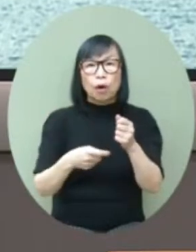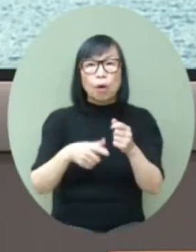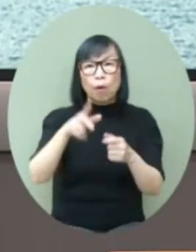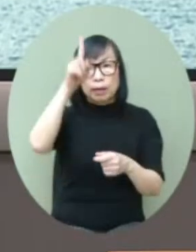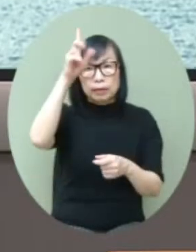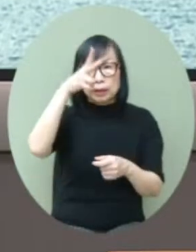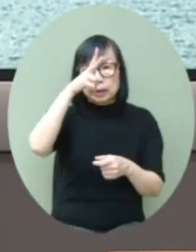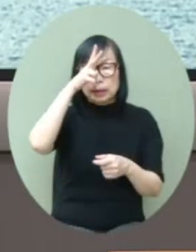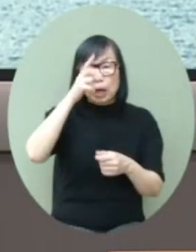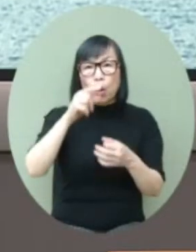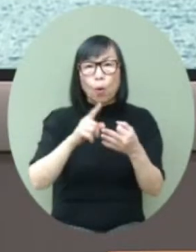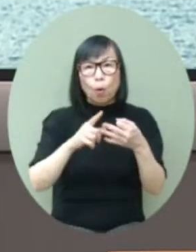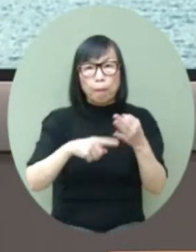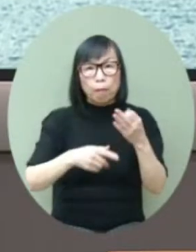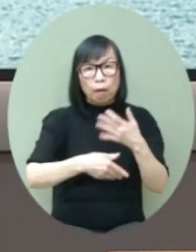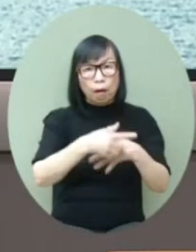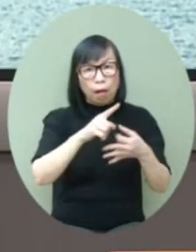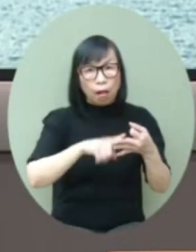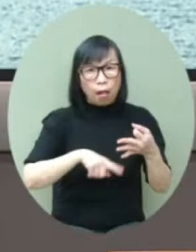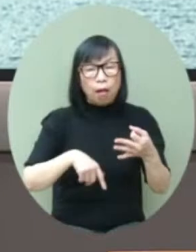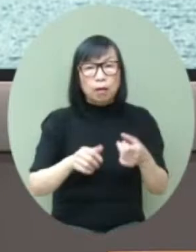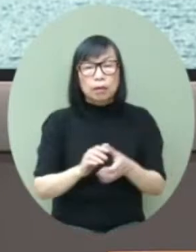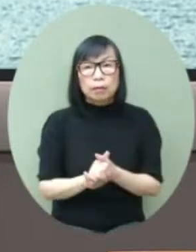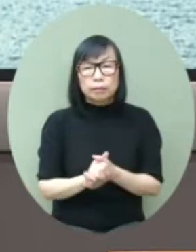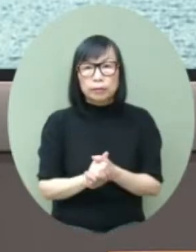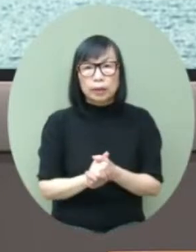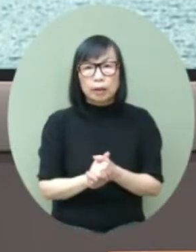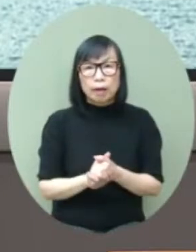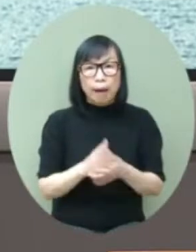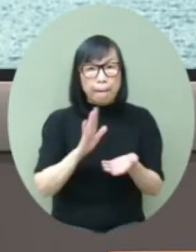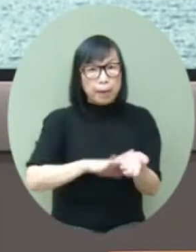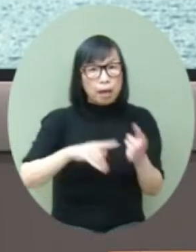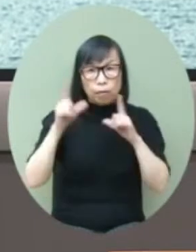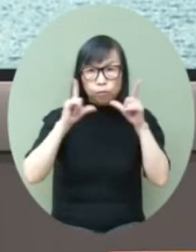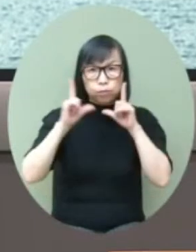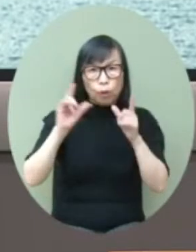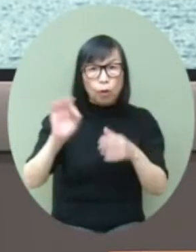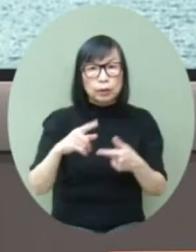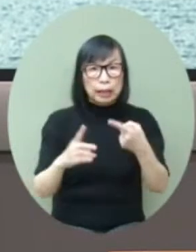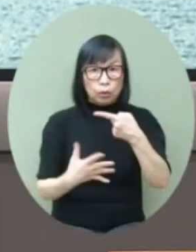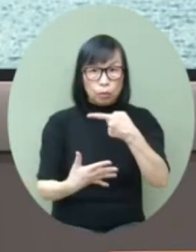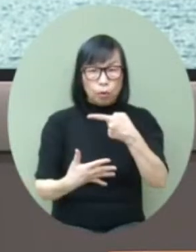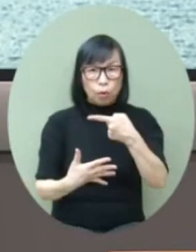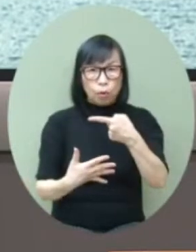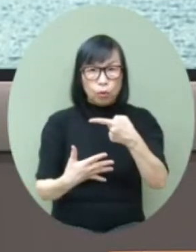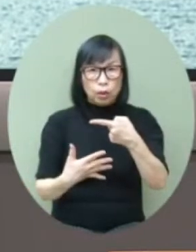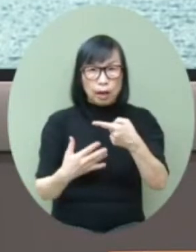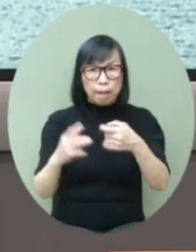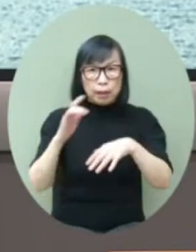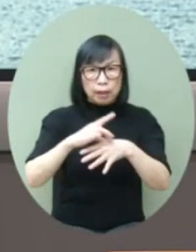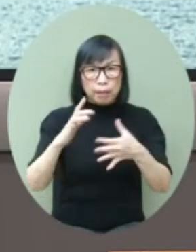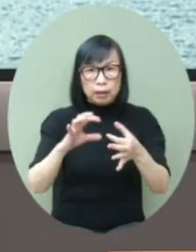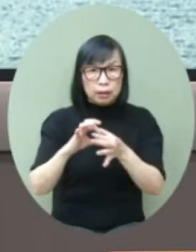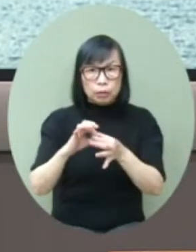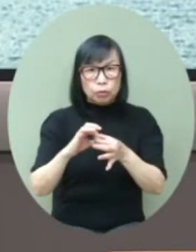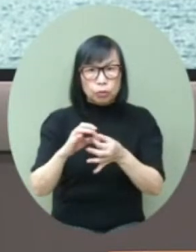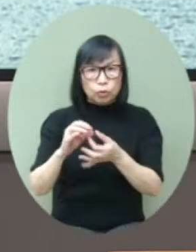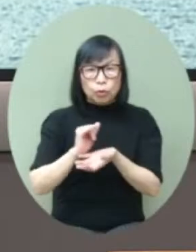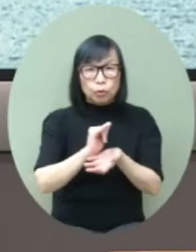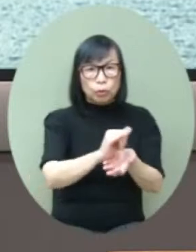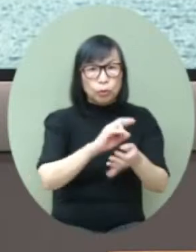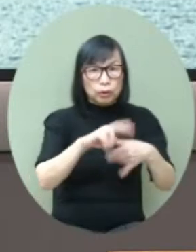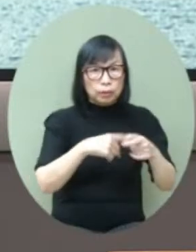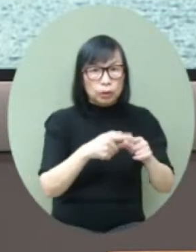She's living at Serene Court in Tin Hau Temple Road. She's